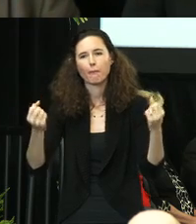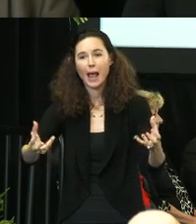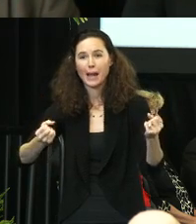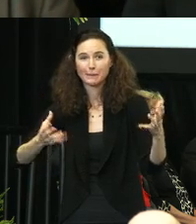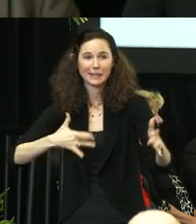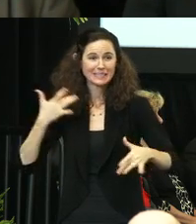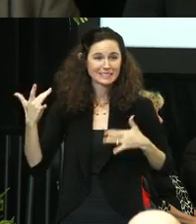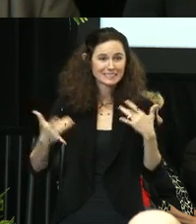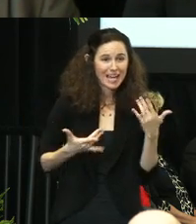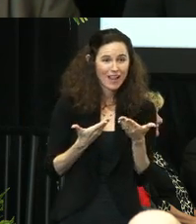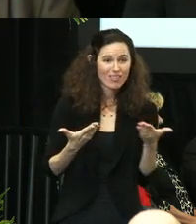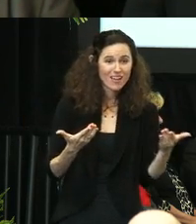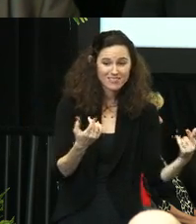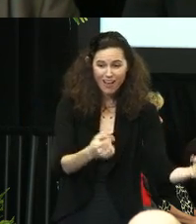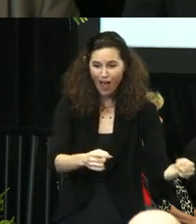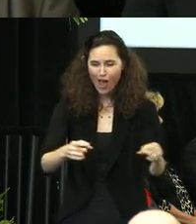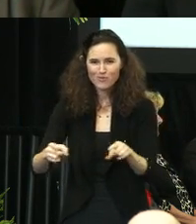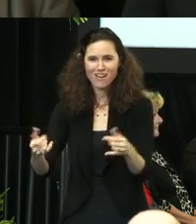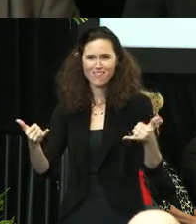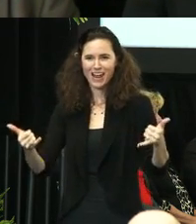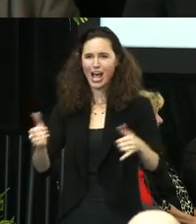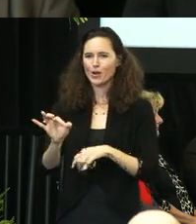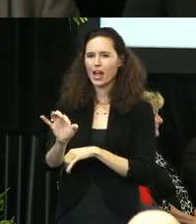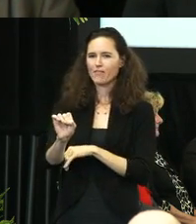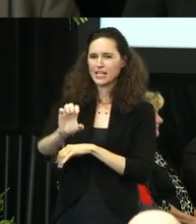exciting things happening at FSCJ.